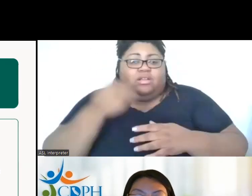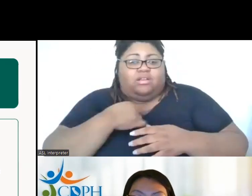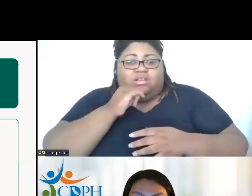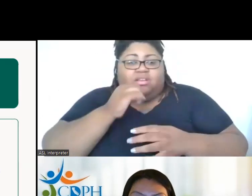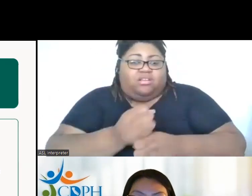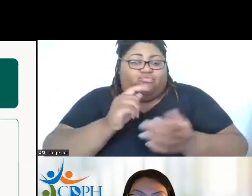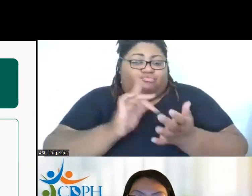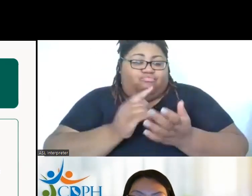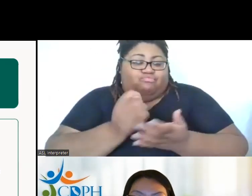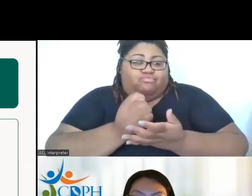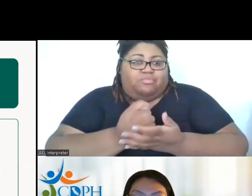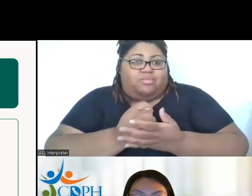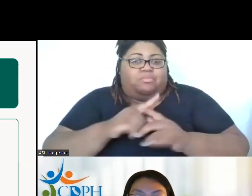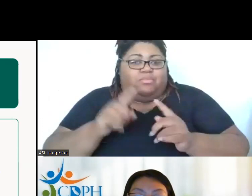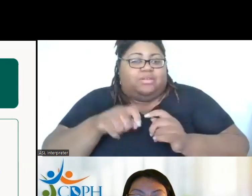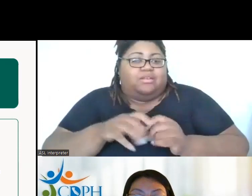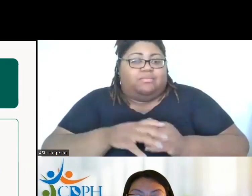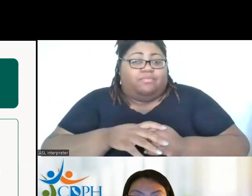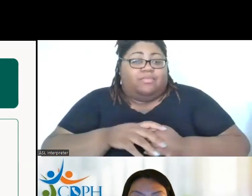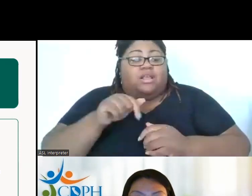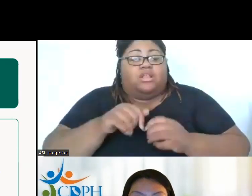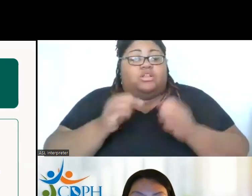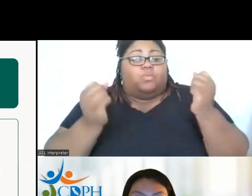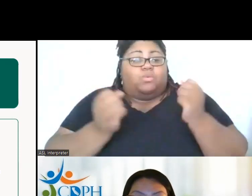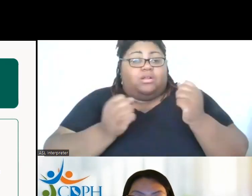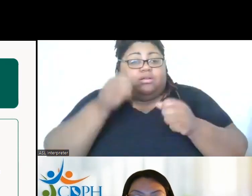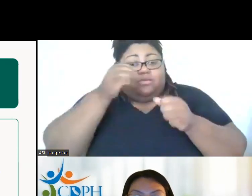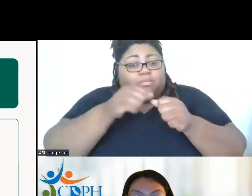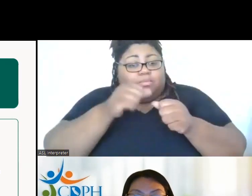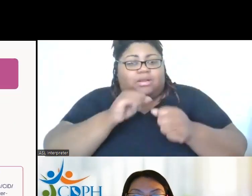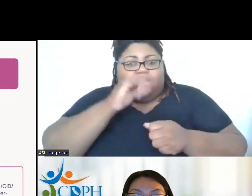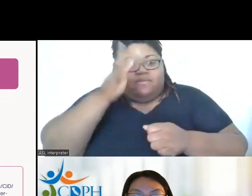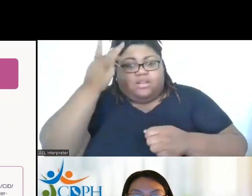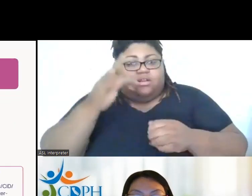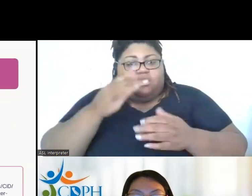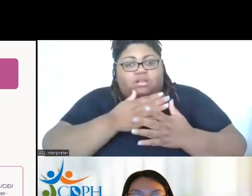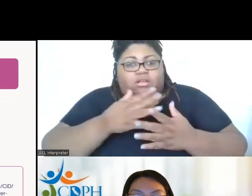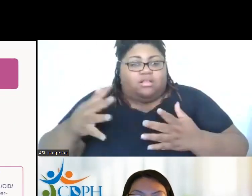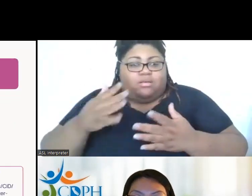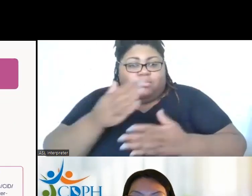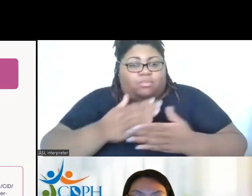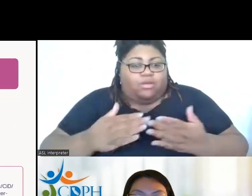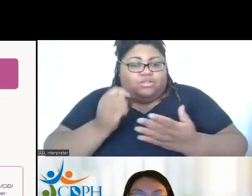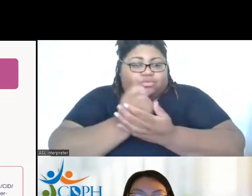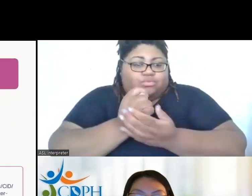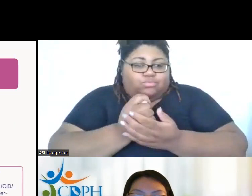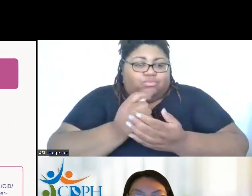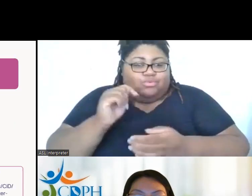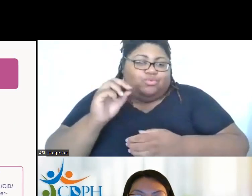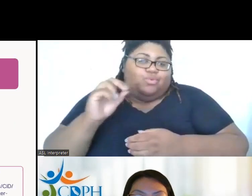For this winter, we're also trying to emphasize not to forget the rest of the toolbox. And so some of you may have